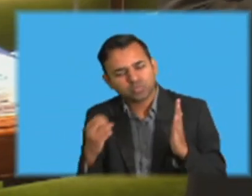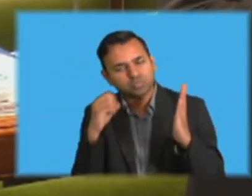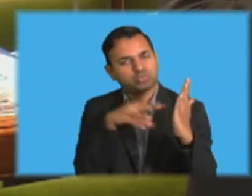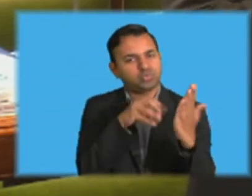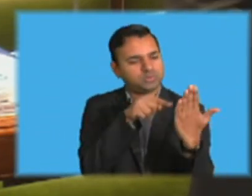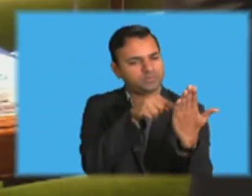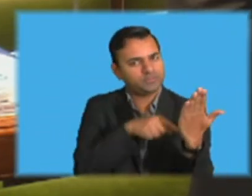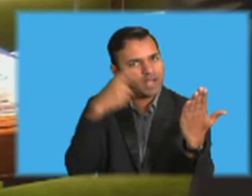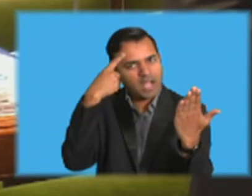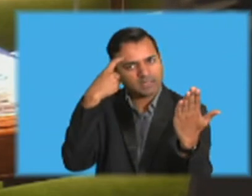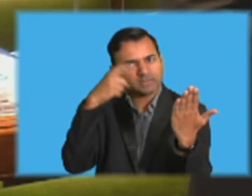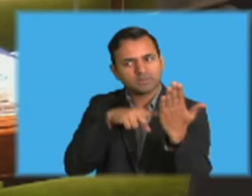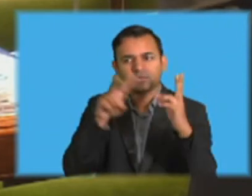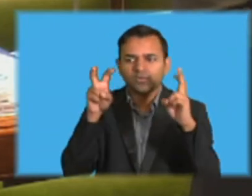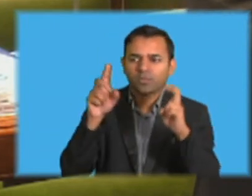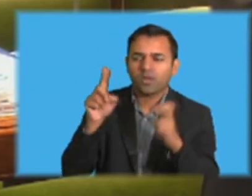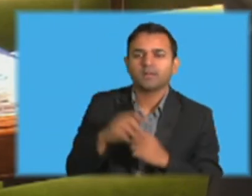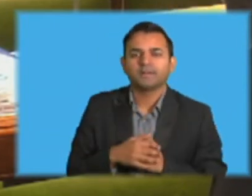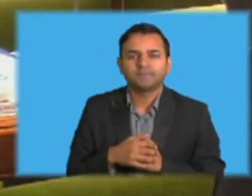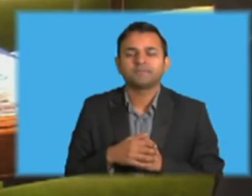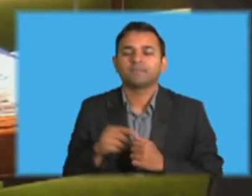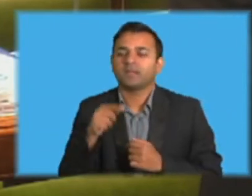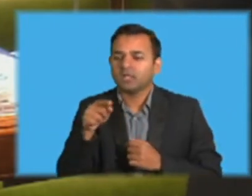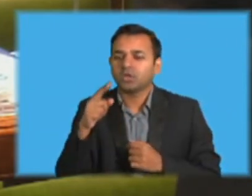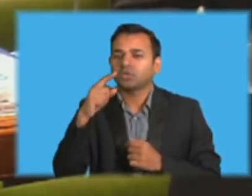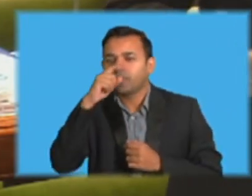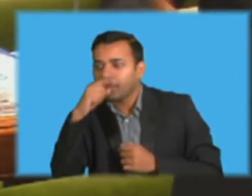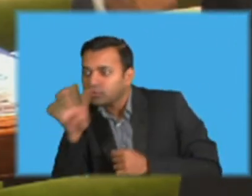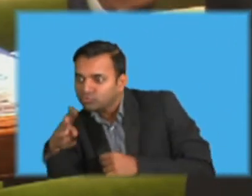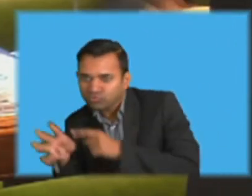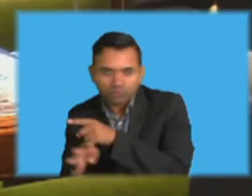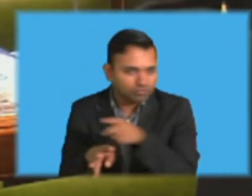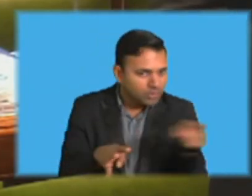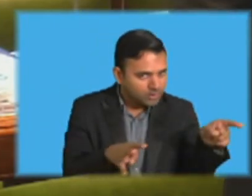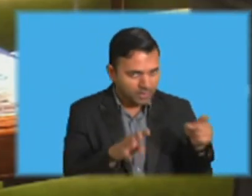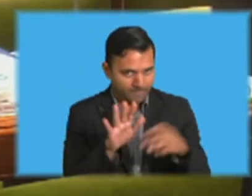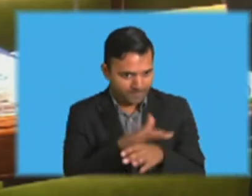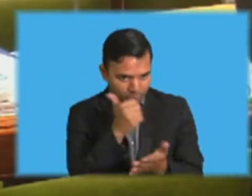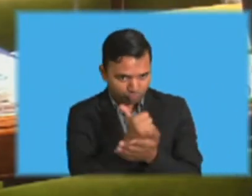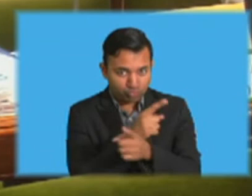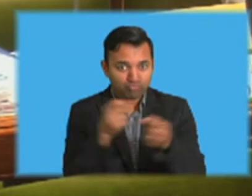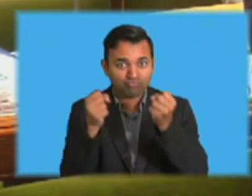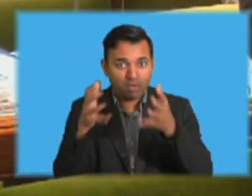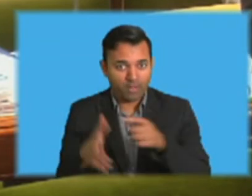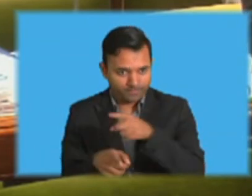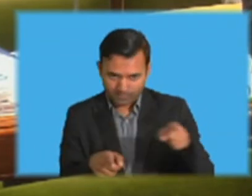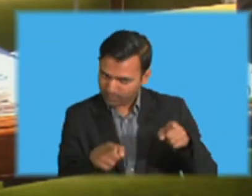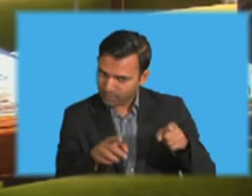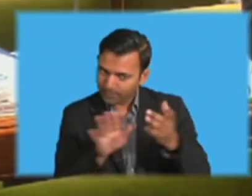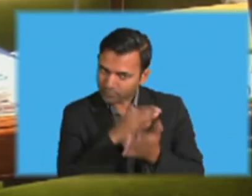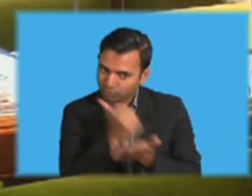what we call inspectors to see that everybody is actually complying with the law. We'll also be reaching out to the Fiji Police Force to ensure